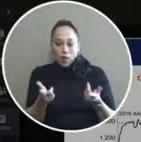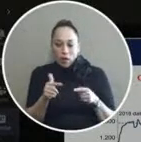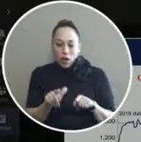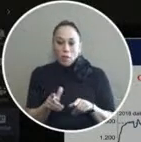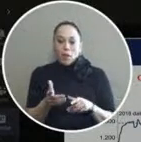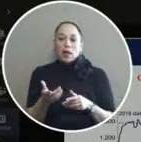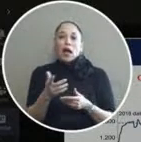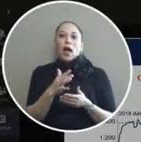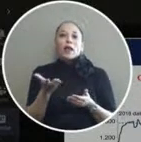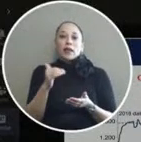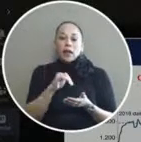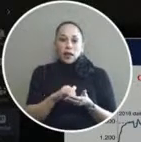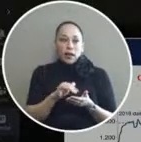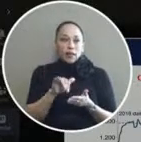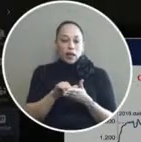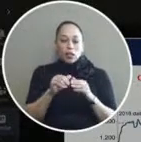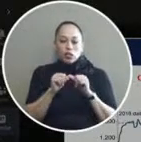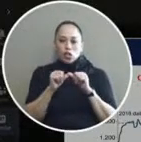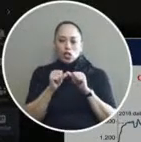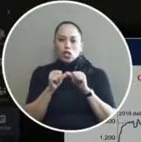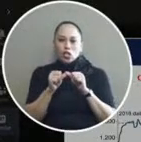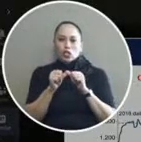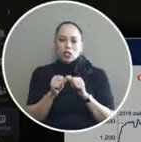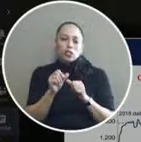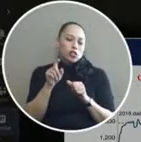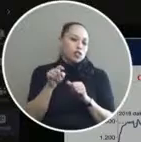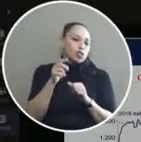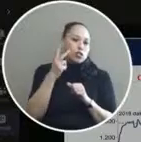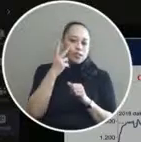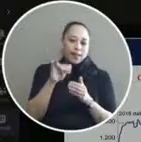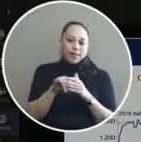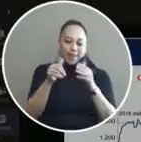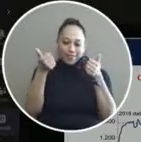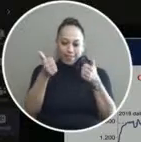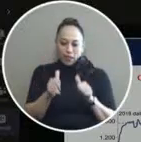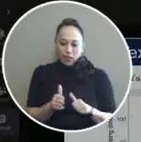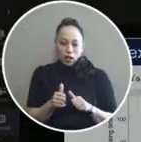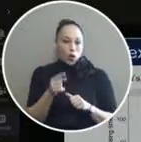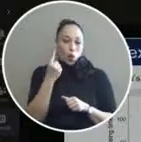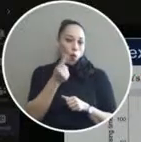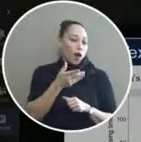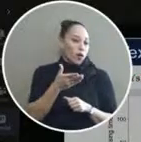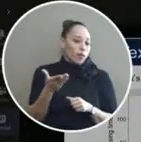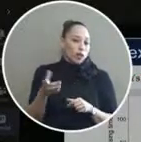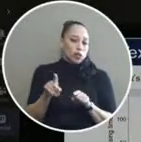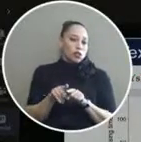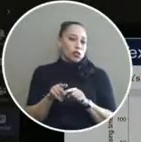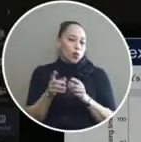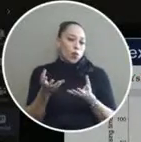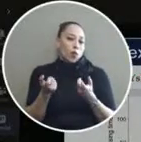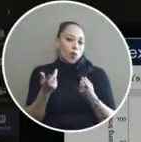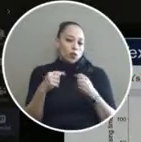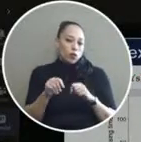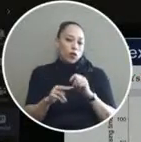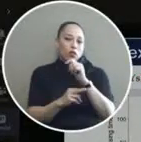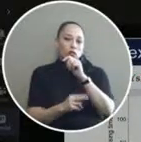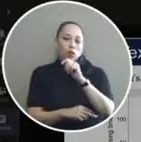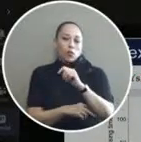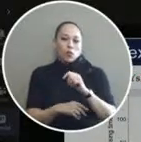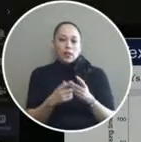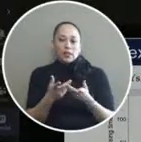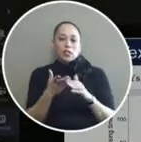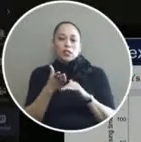But again, in the morning hours, pretty consistent. Afternoon, you see that decline. So one of the things that also we track at bridges is wait times,